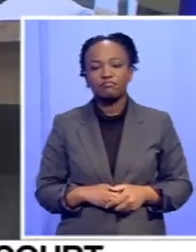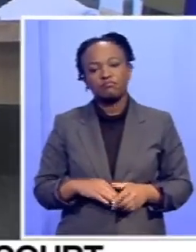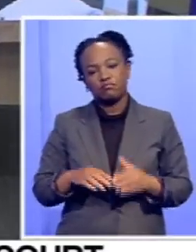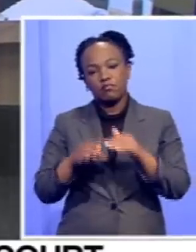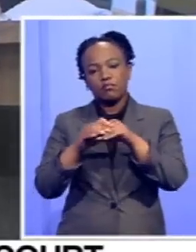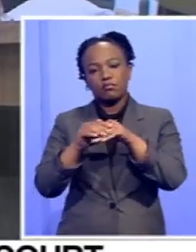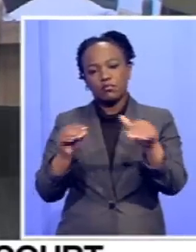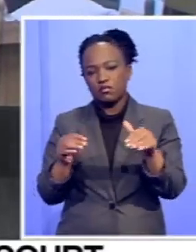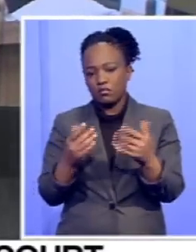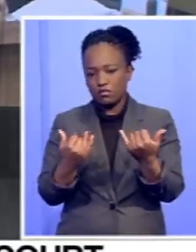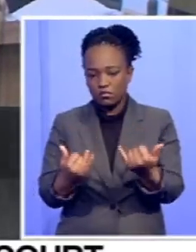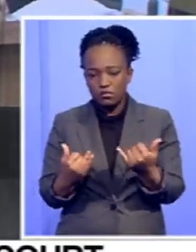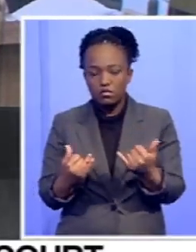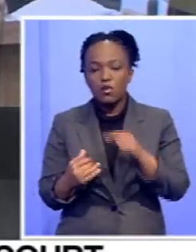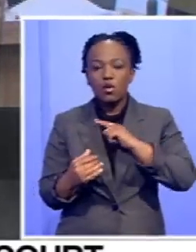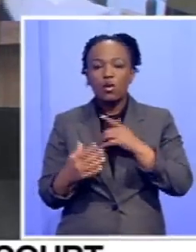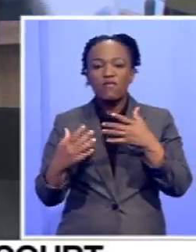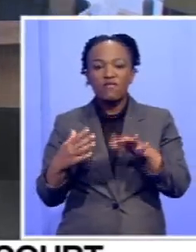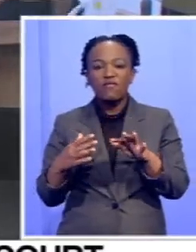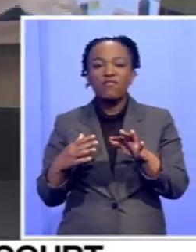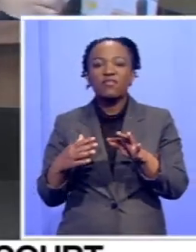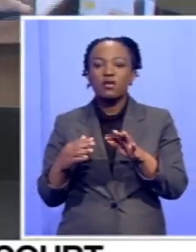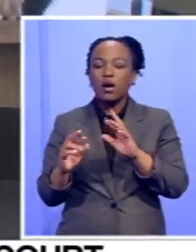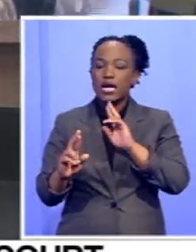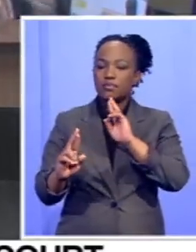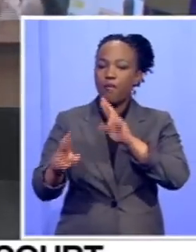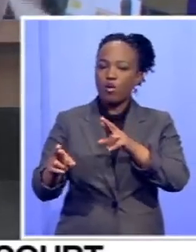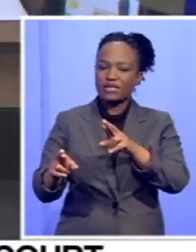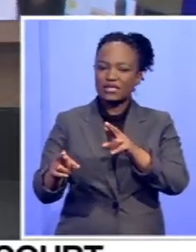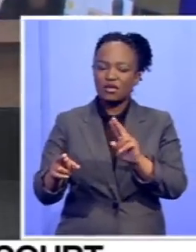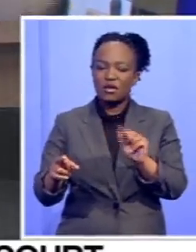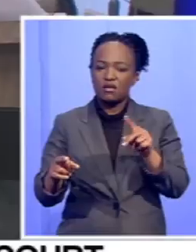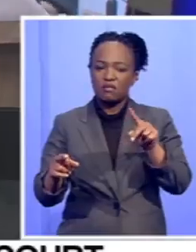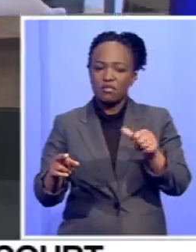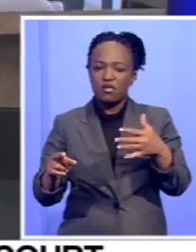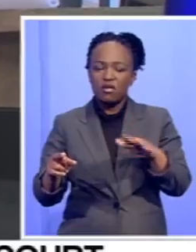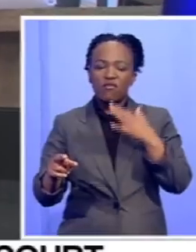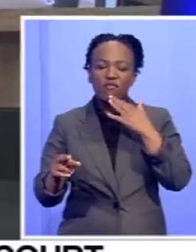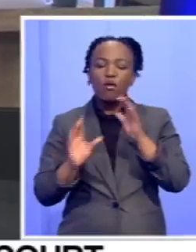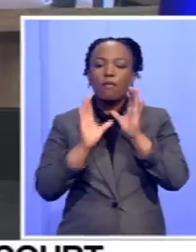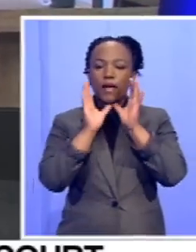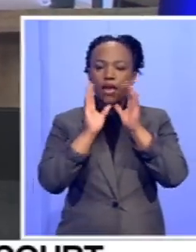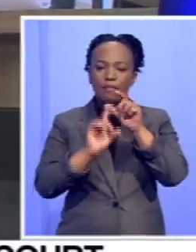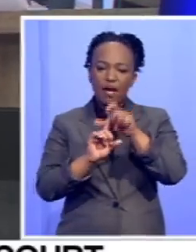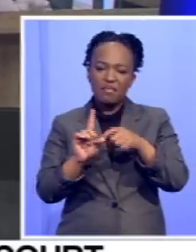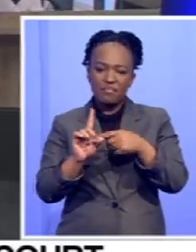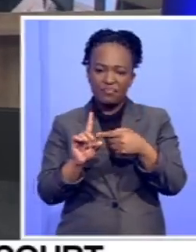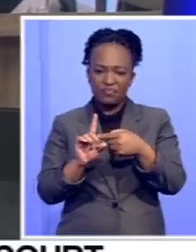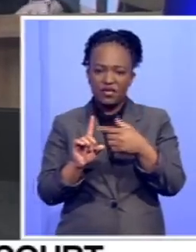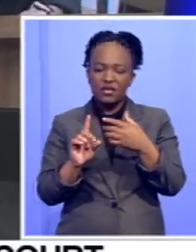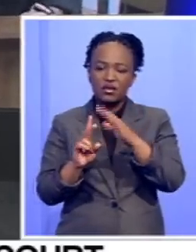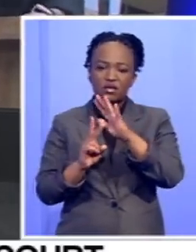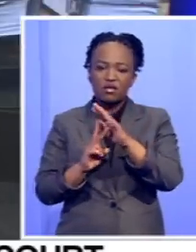that process. The state reading their response into record in that case against Julius Malema and